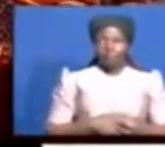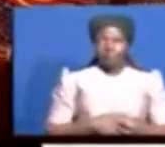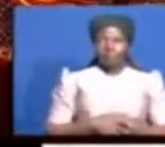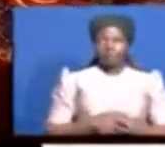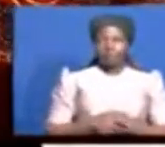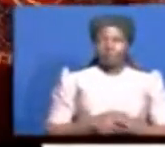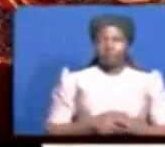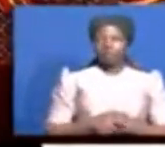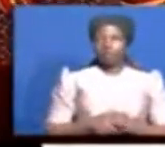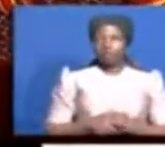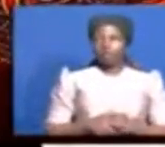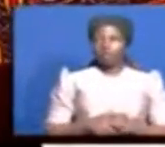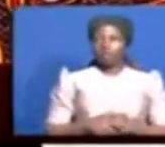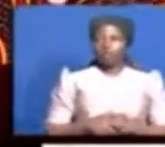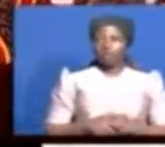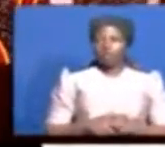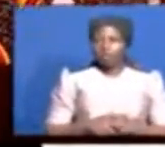judges,